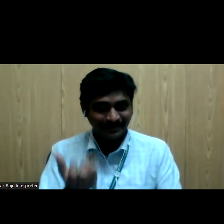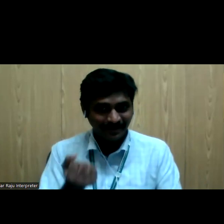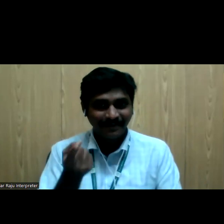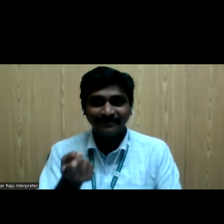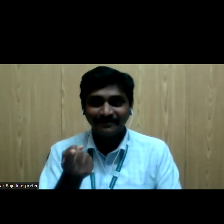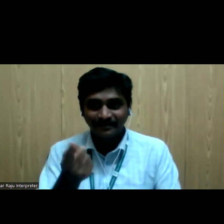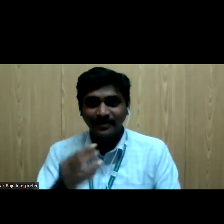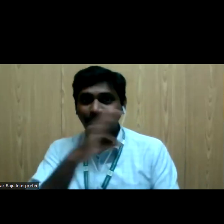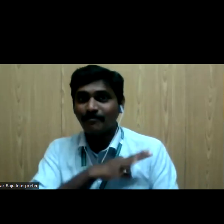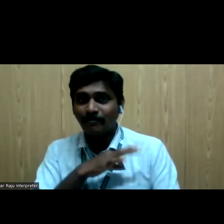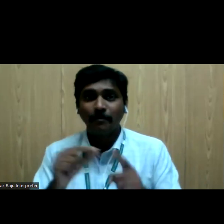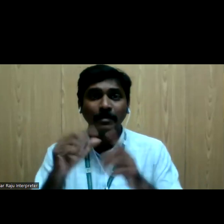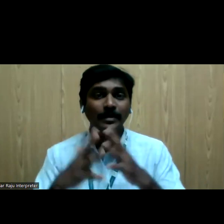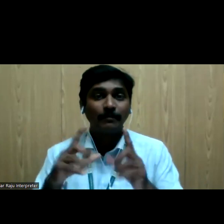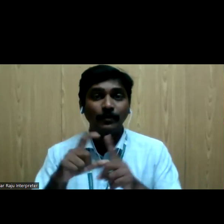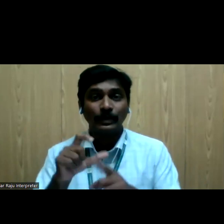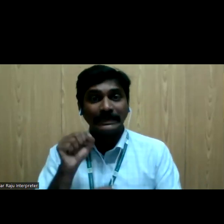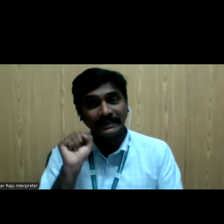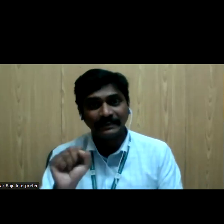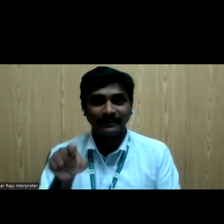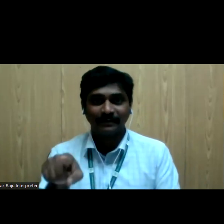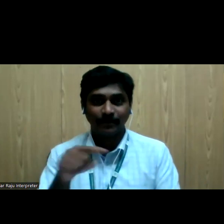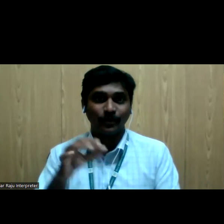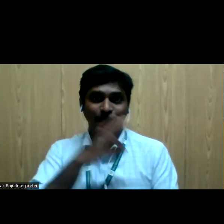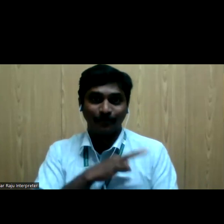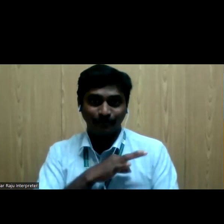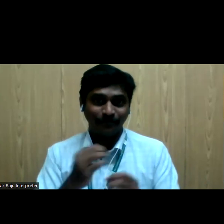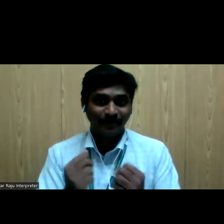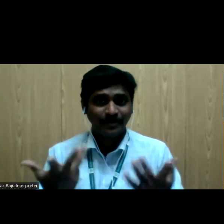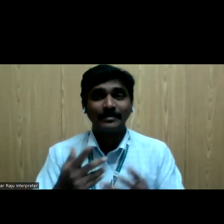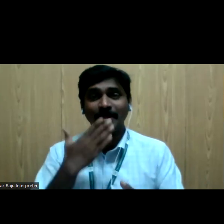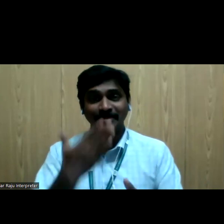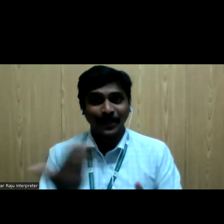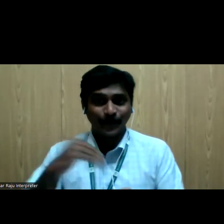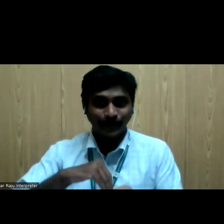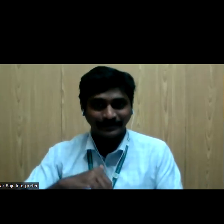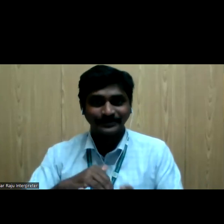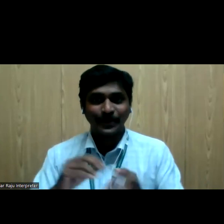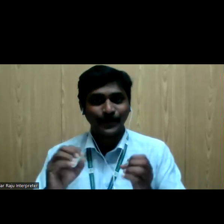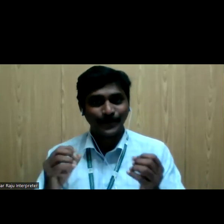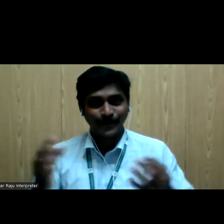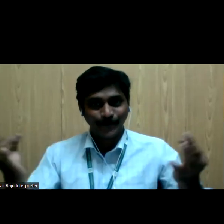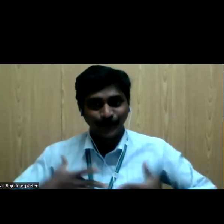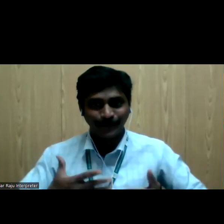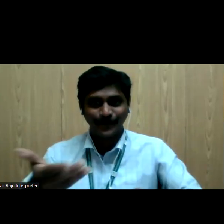wings towards the PWD community. Thank you once again. A very, very warm welcome. Over to you, Naima and Angie.